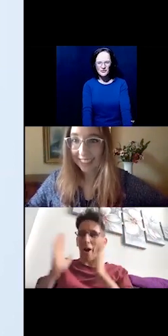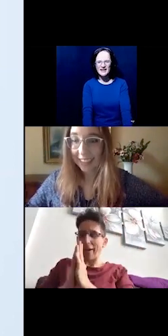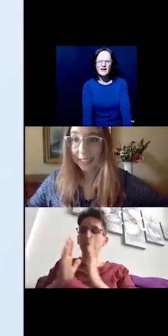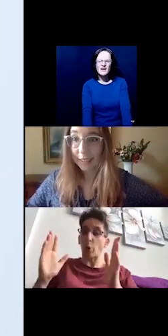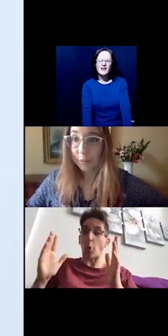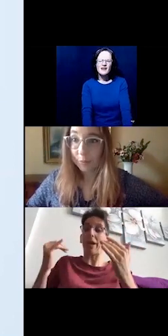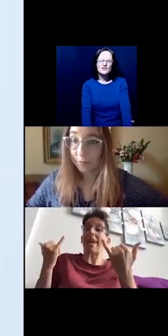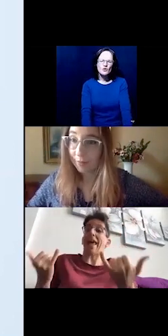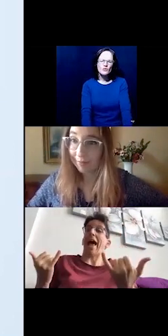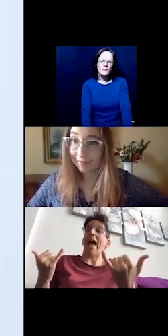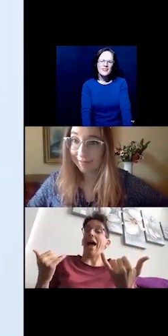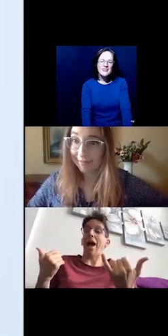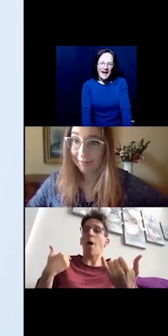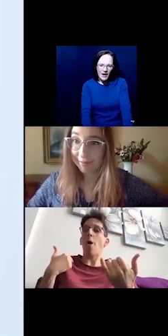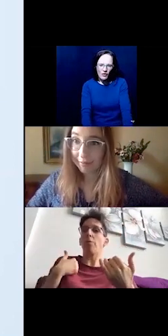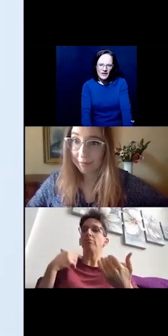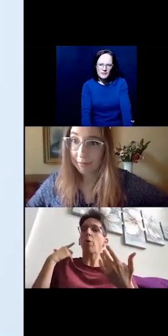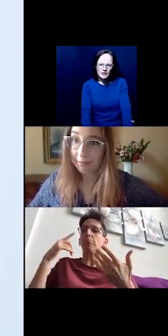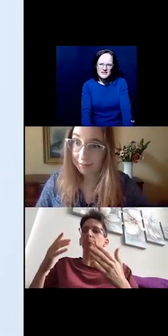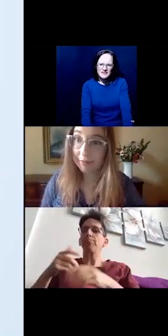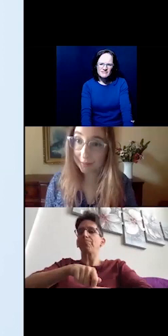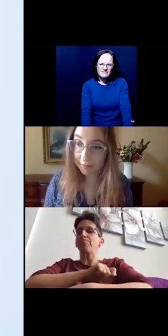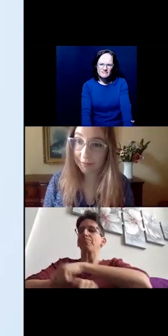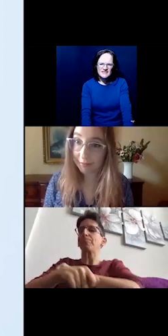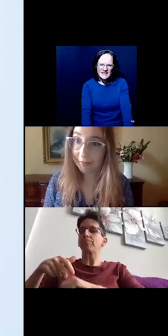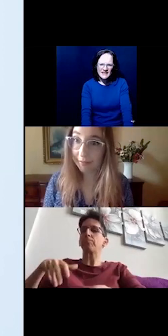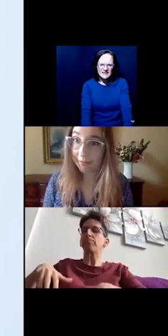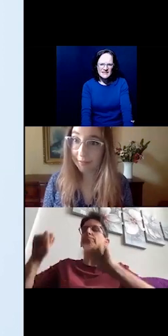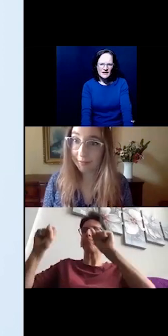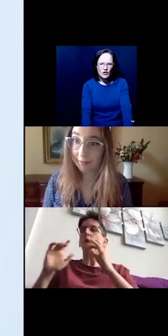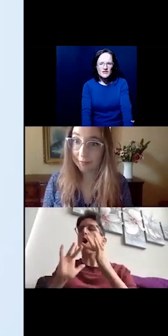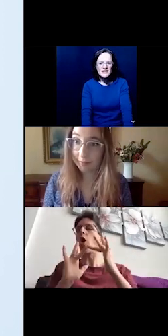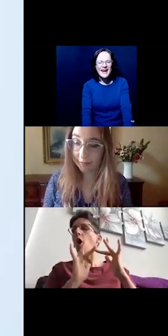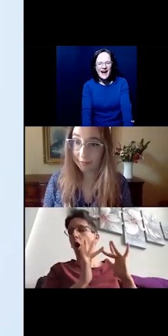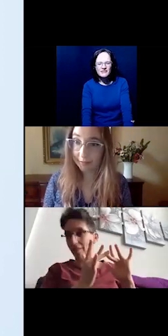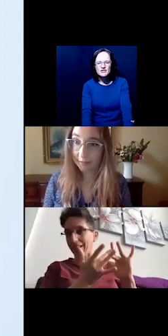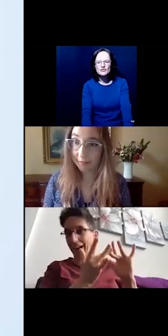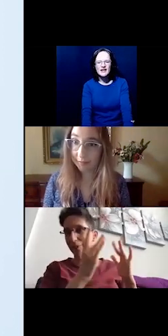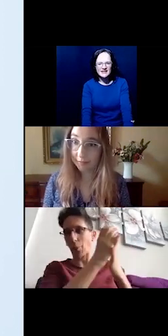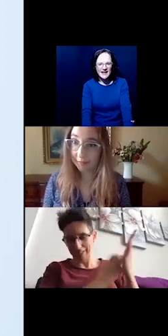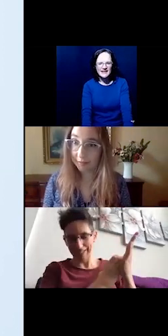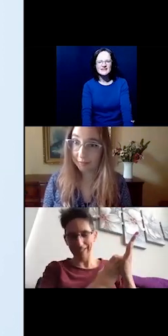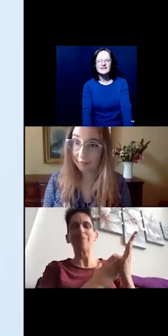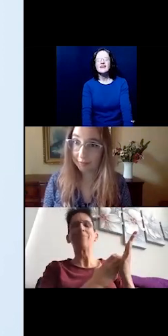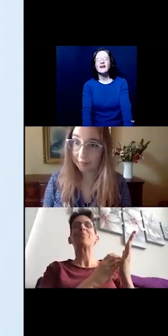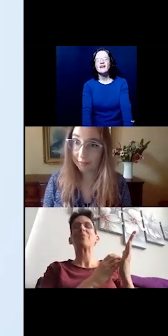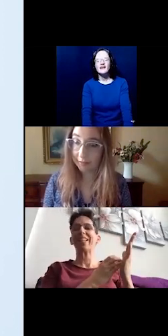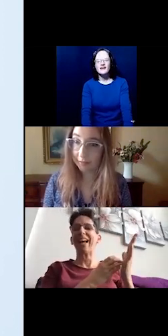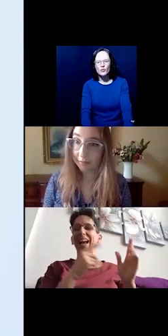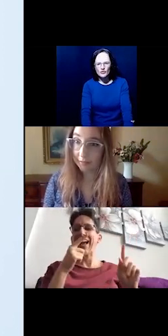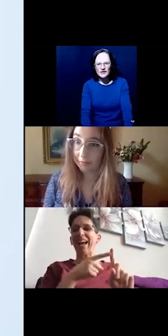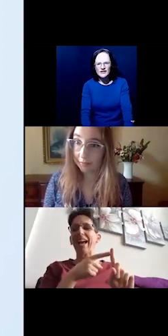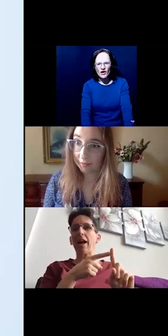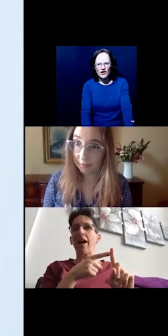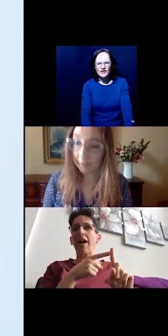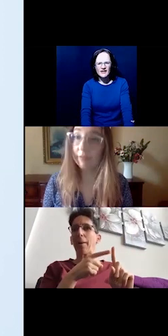great. So now that I'm going to be taking this online course, I have to do that again, work